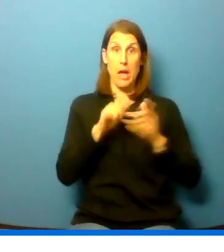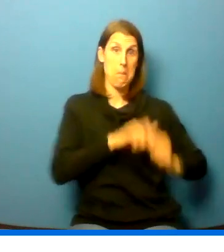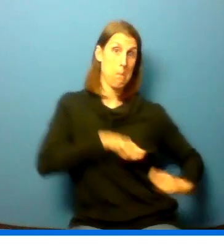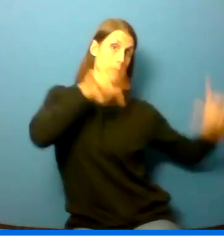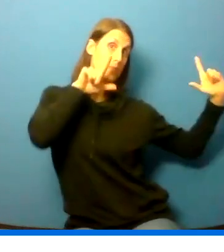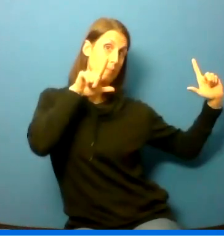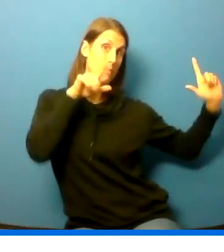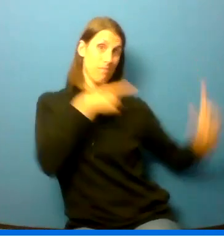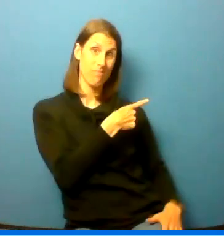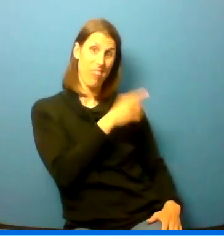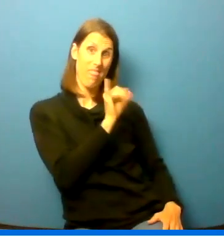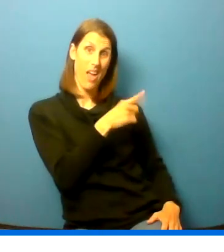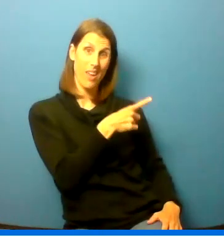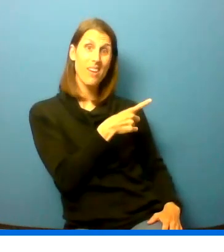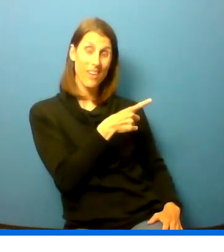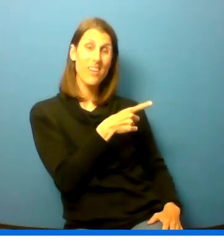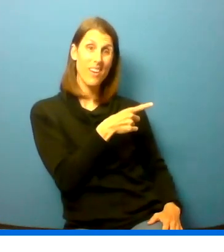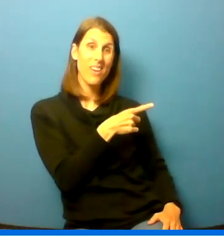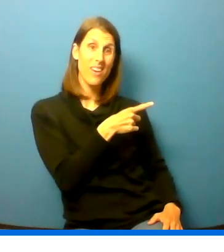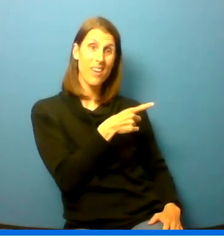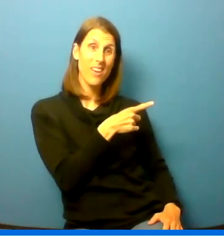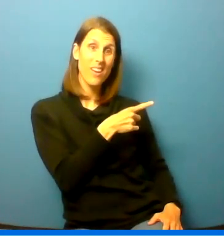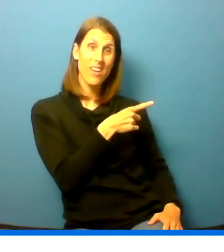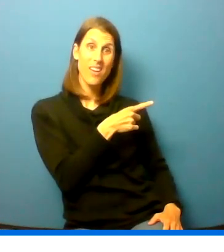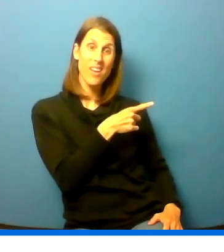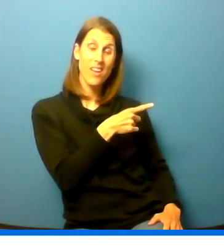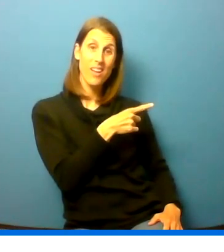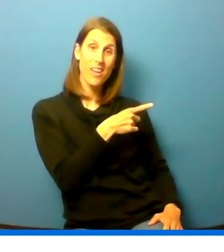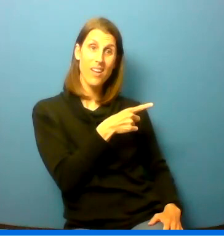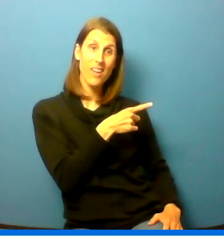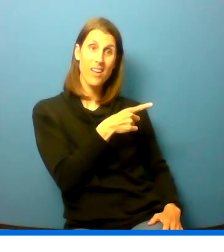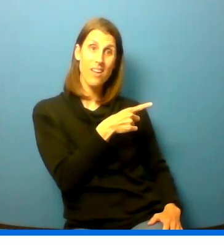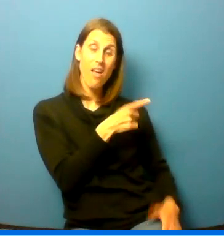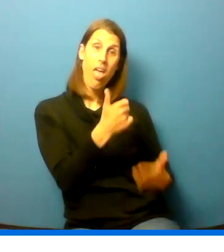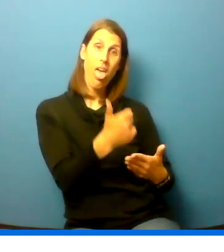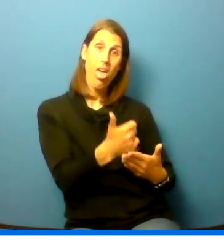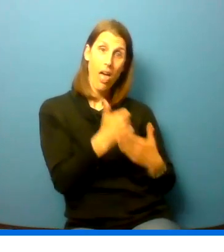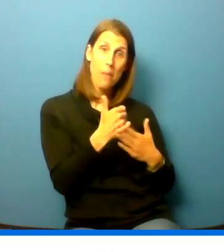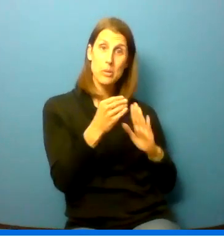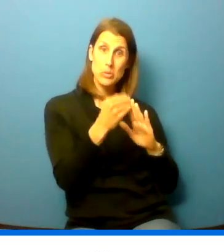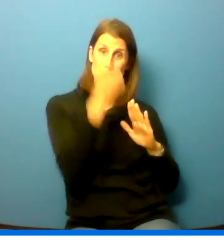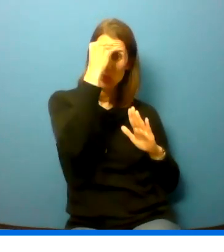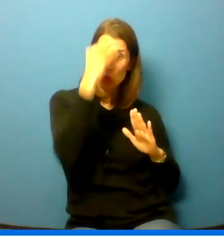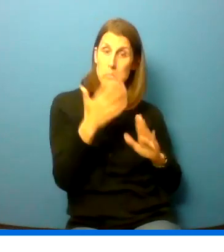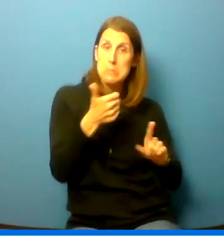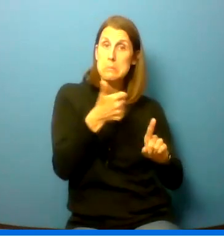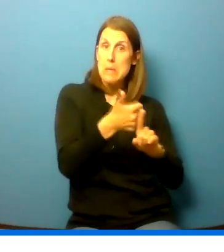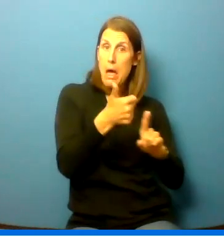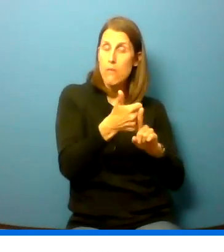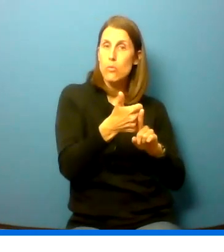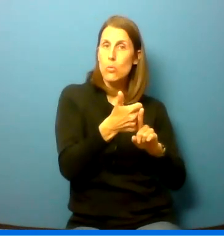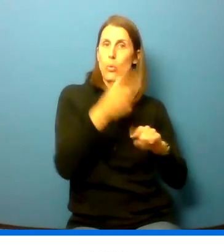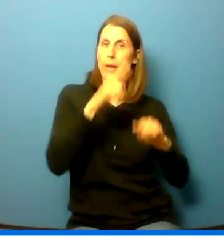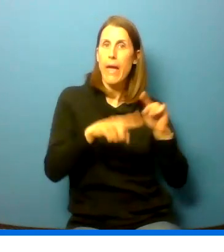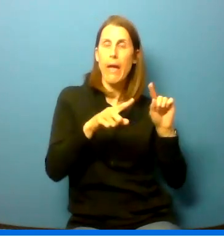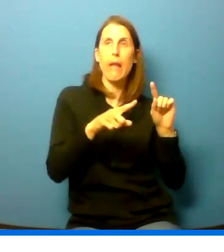behind you. And this is great, especially for students who maybe have difficulty focusing when there's a lot